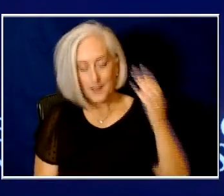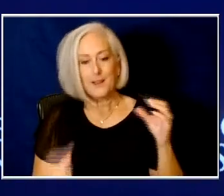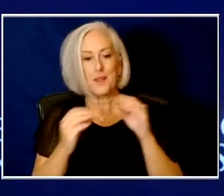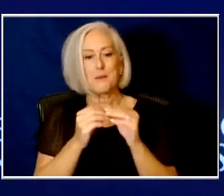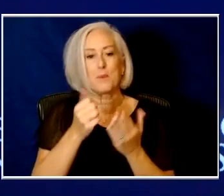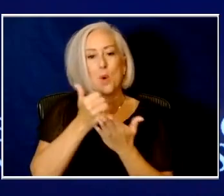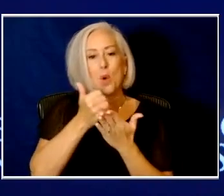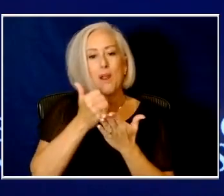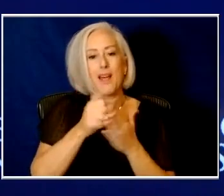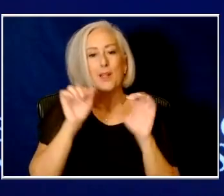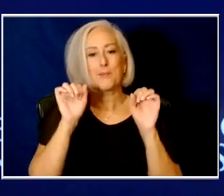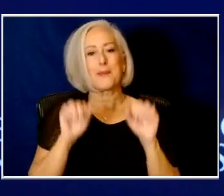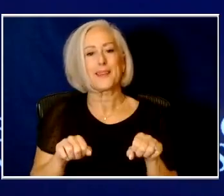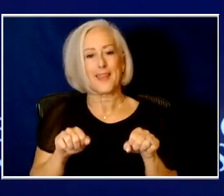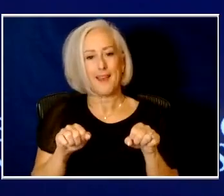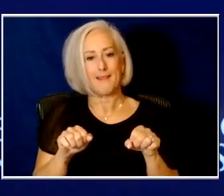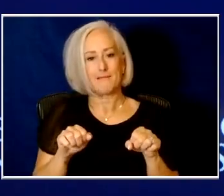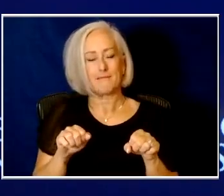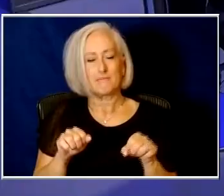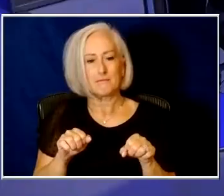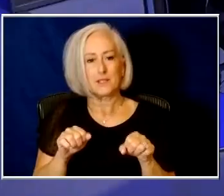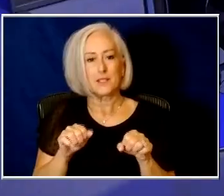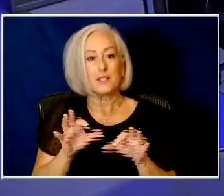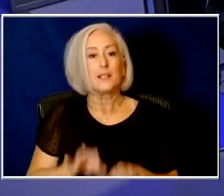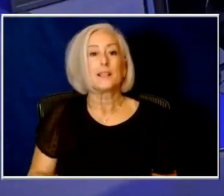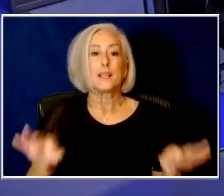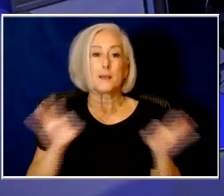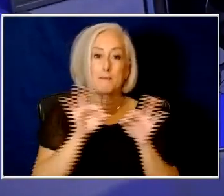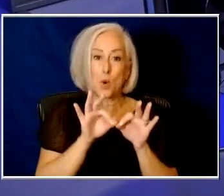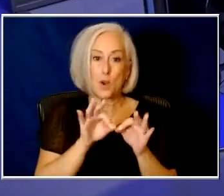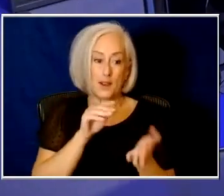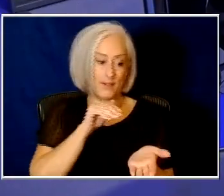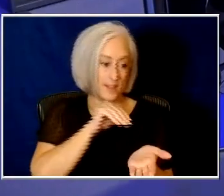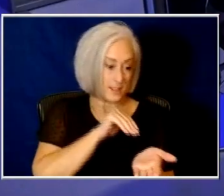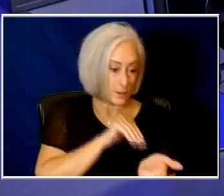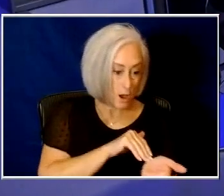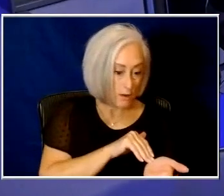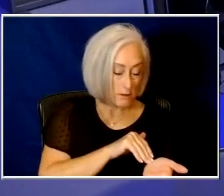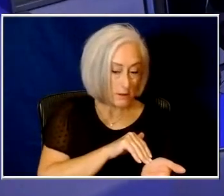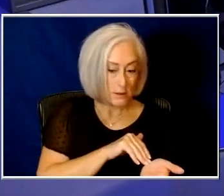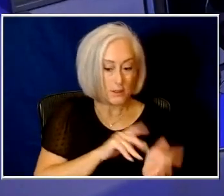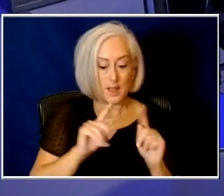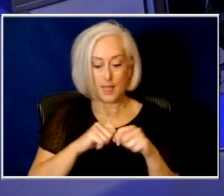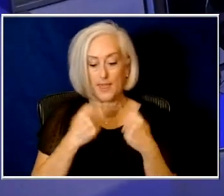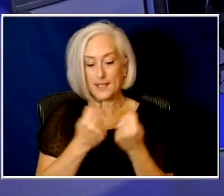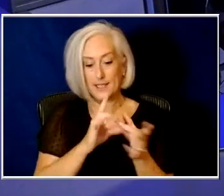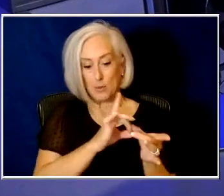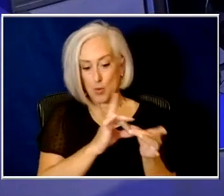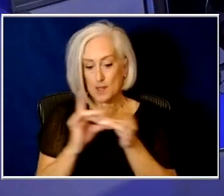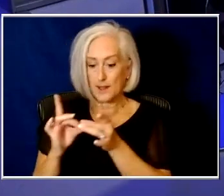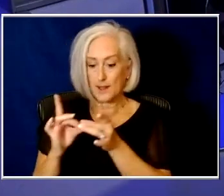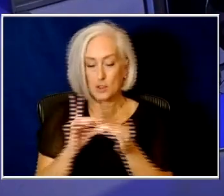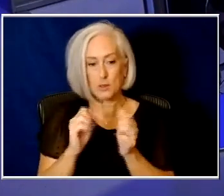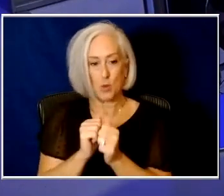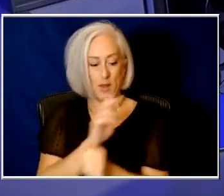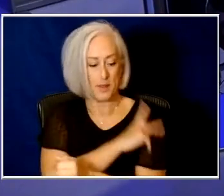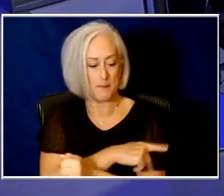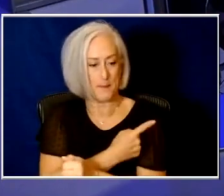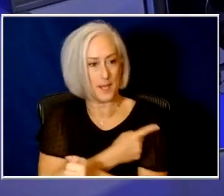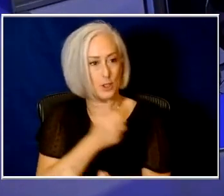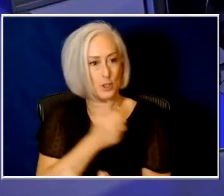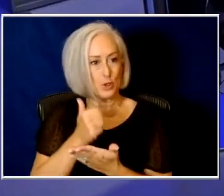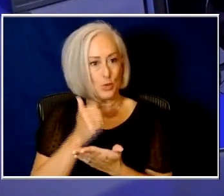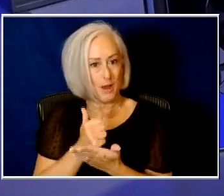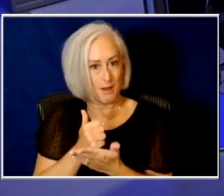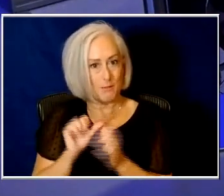is the importance of that physician and that team relationship with patients that helps to sustain them. We got all this international travel from